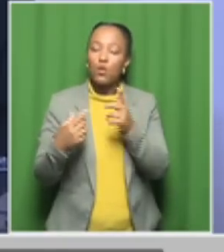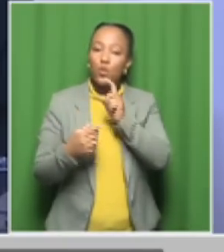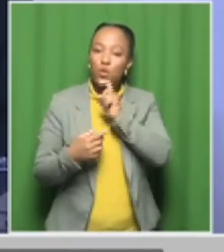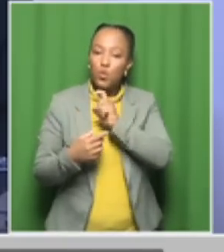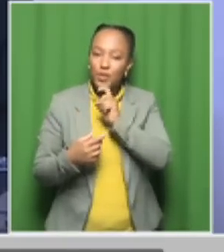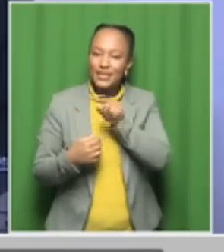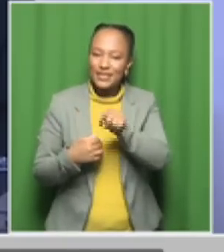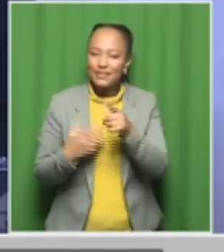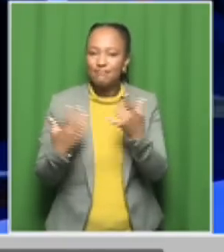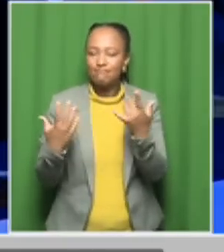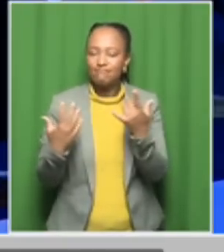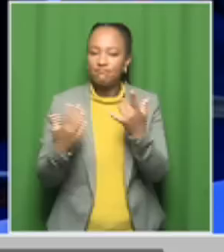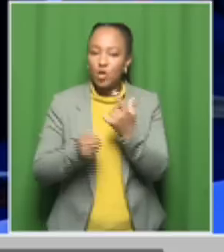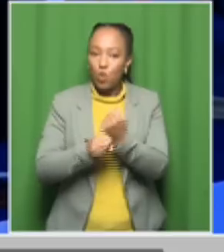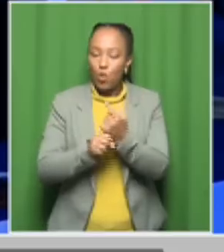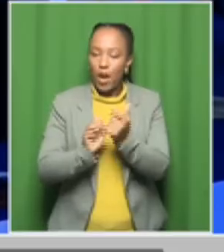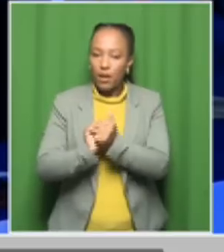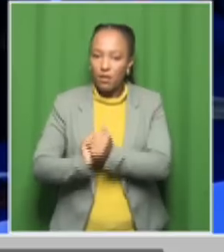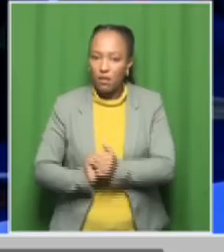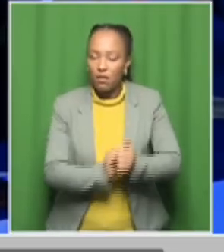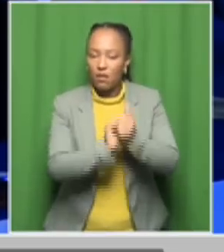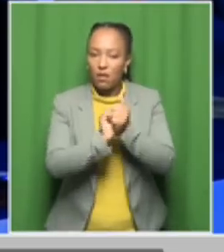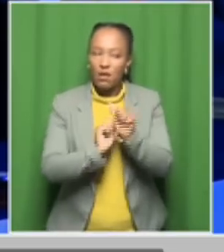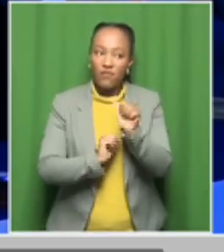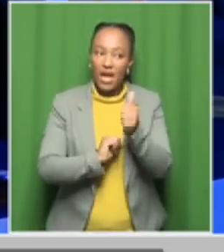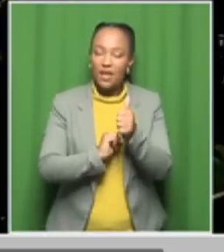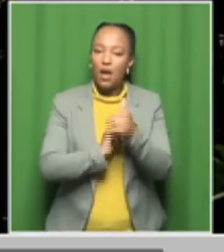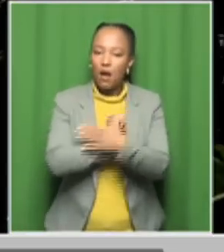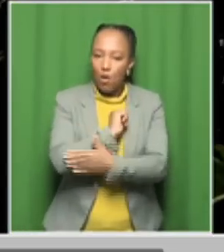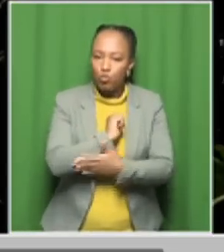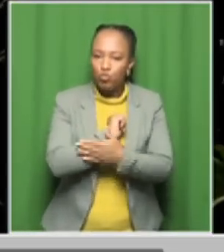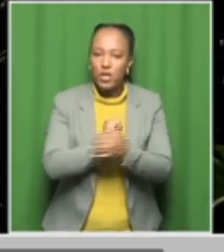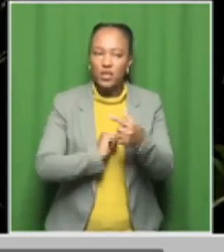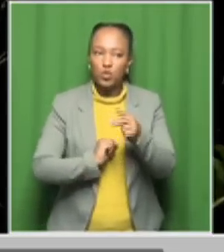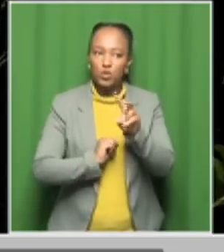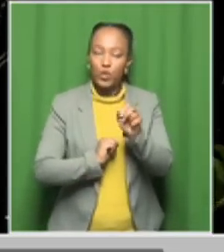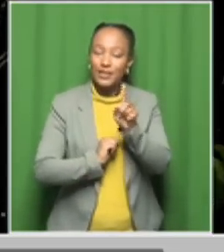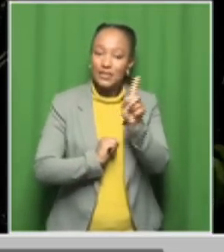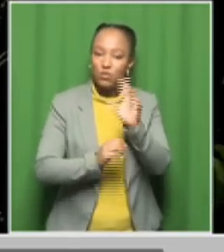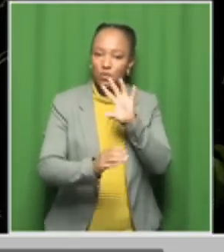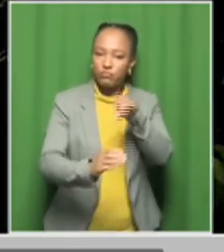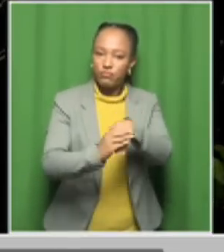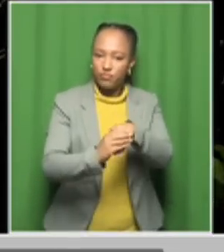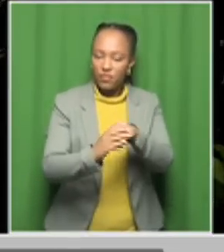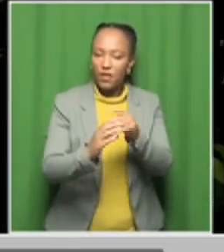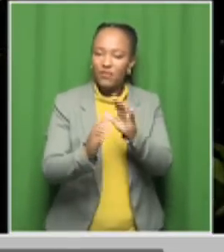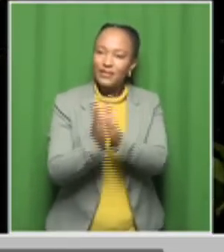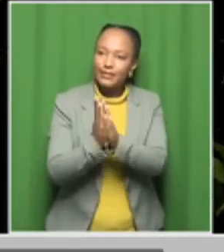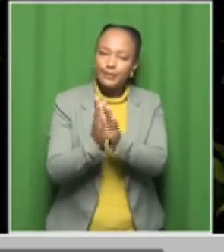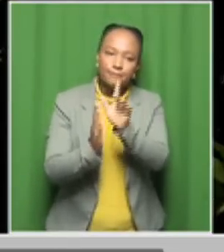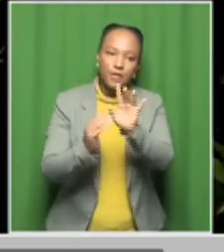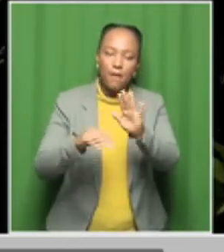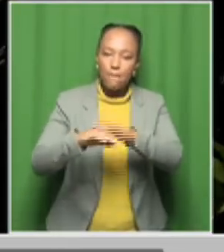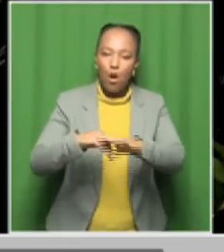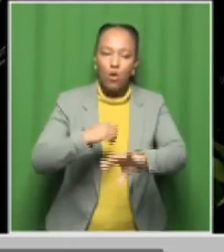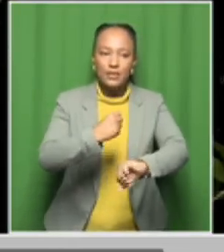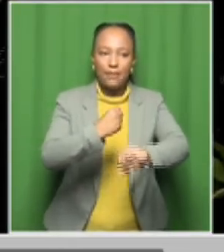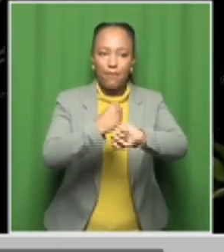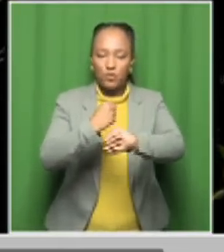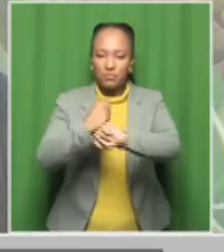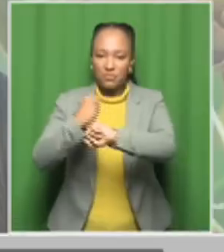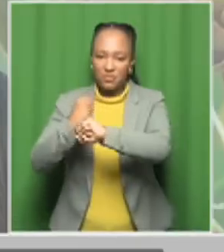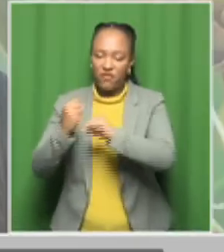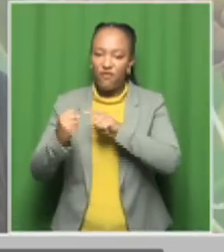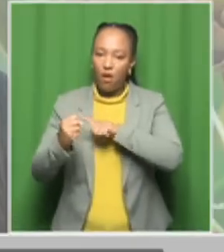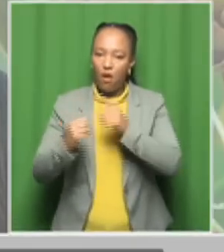utilizing and working together with other G20 countries to mobilize support for long-term solutions.